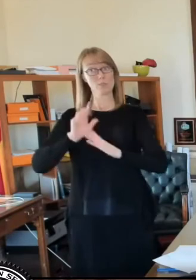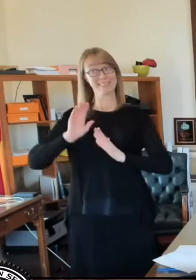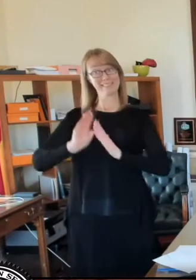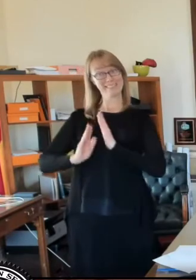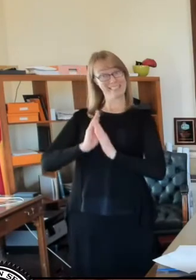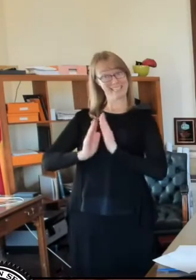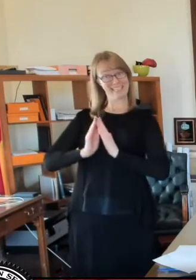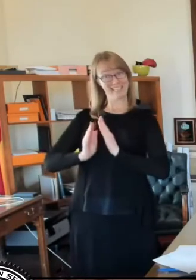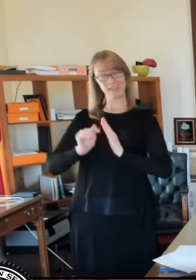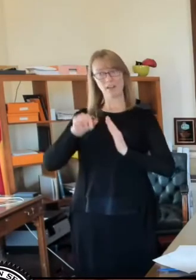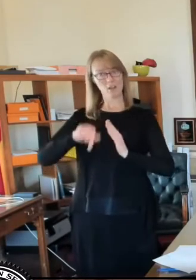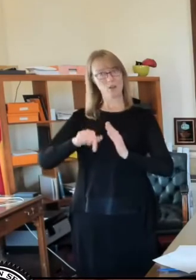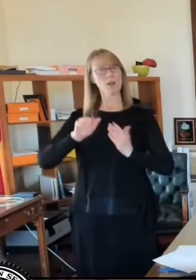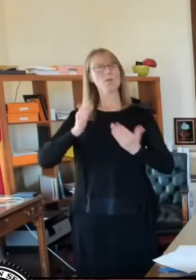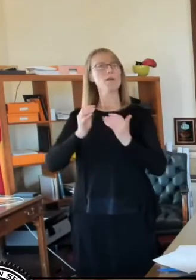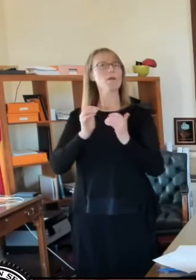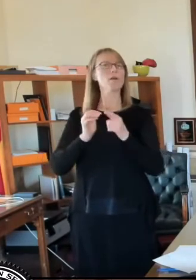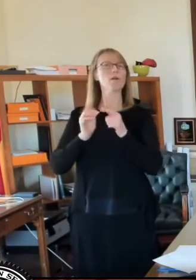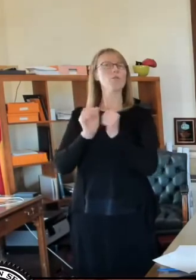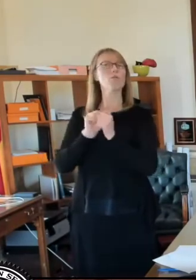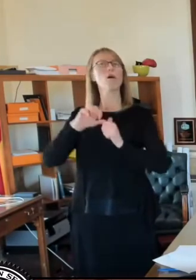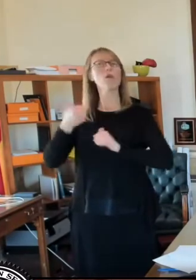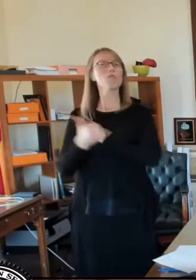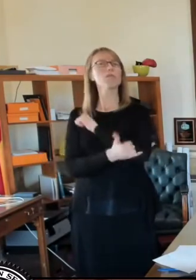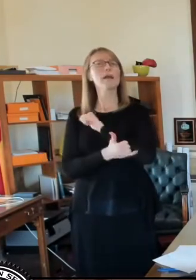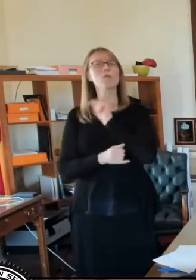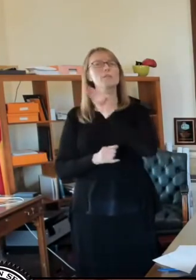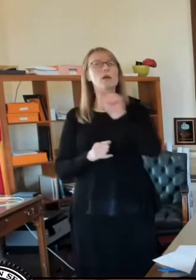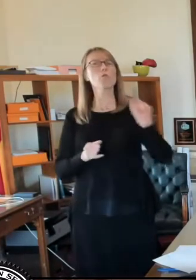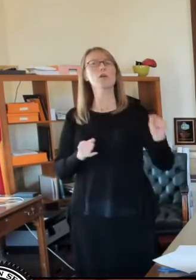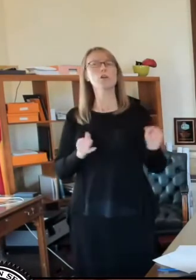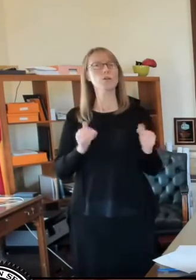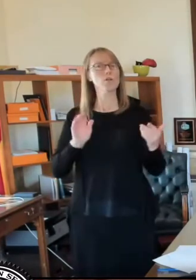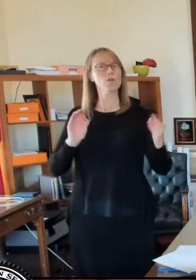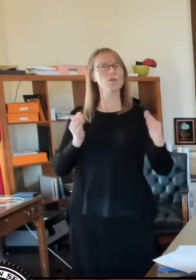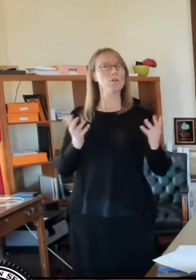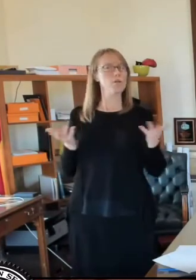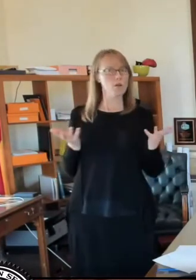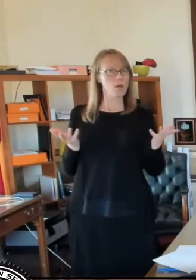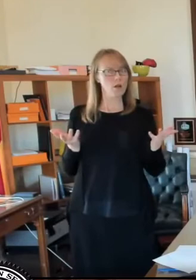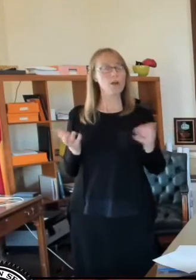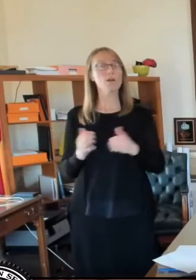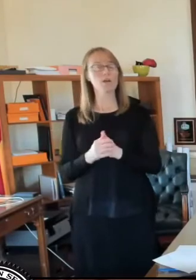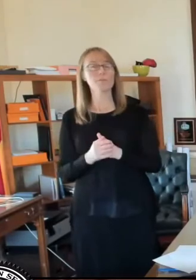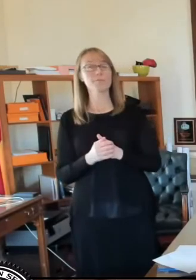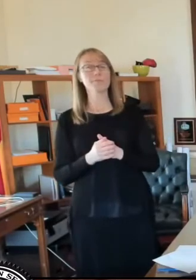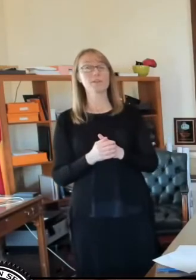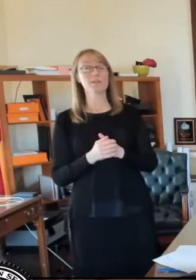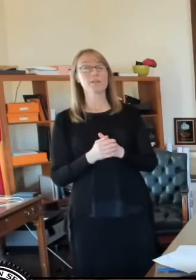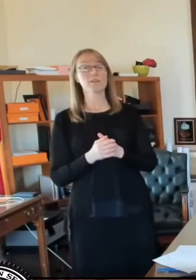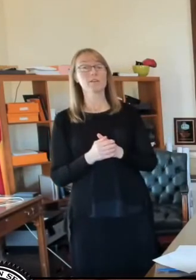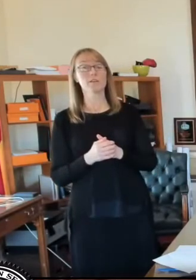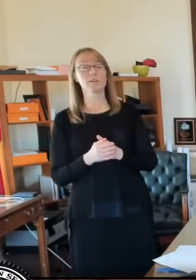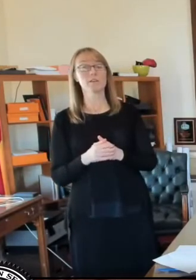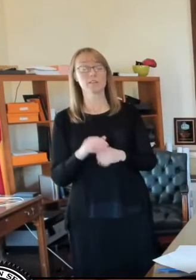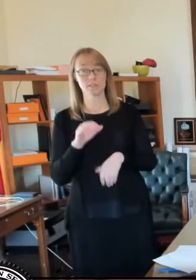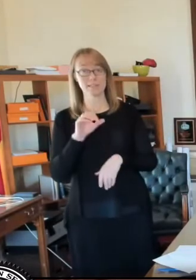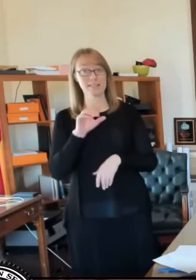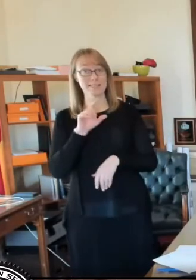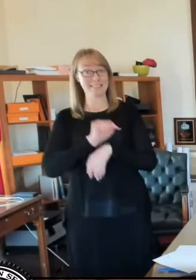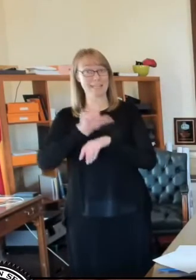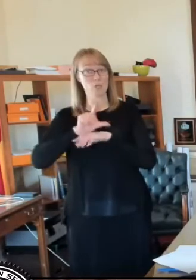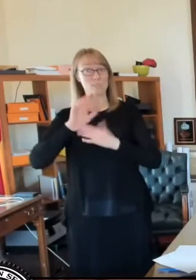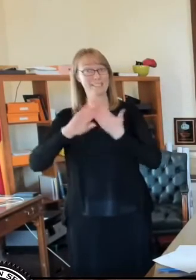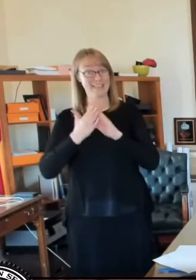mentioned to you earlier, City of St. Louis, it has right now about 44